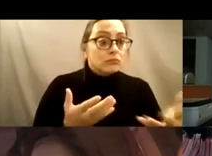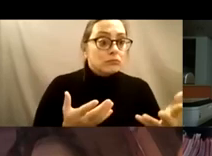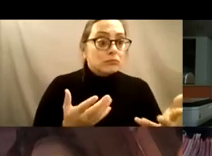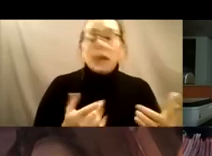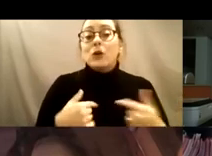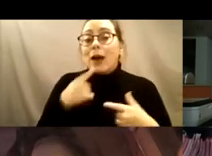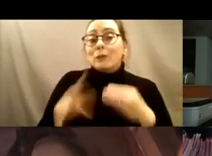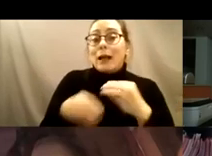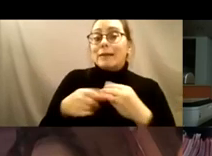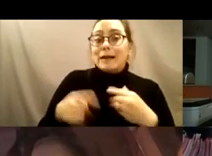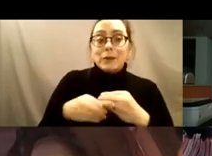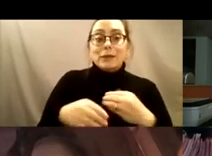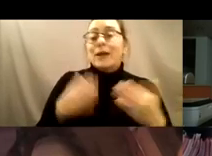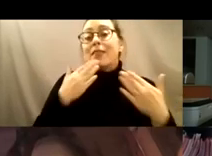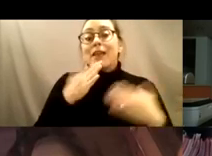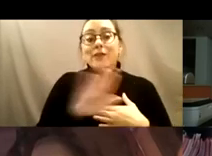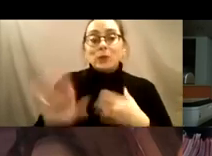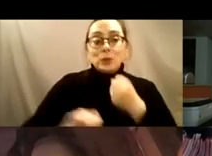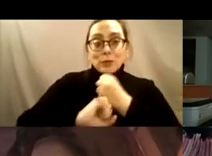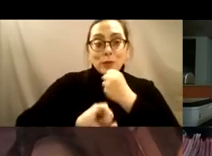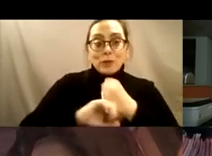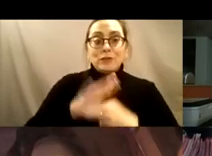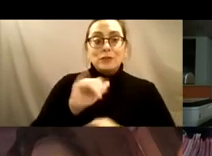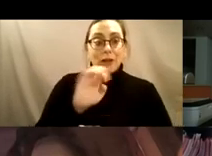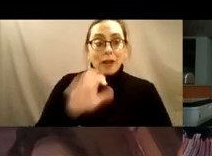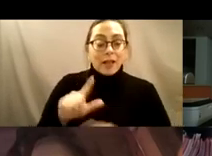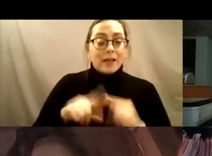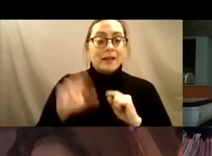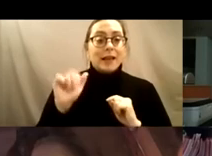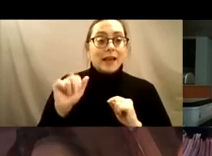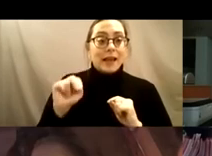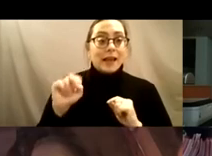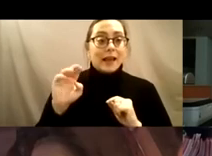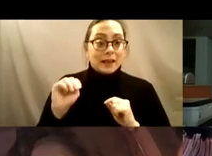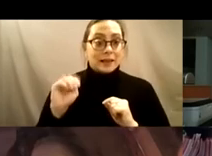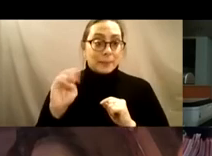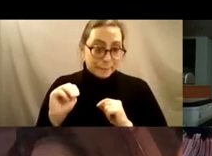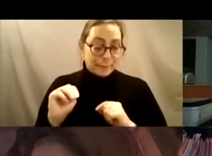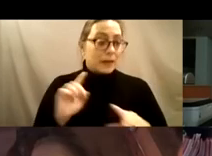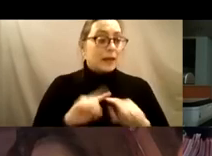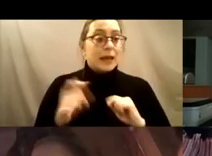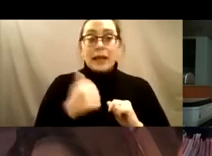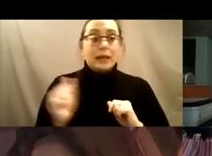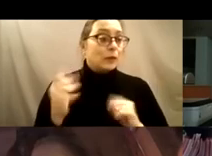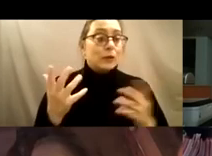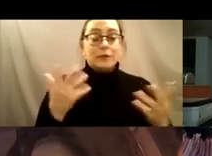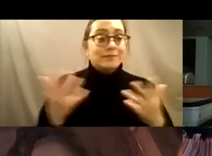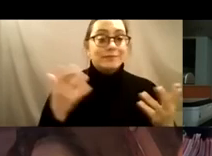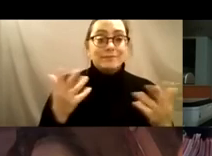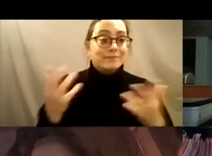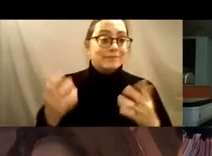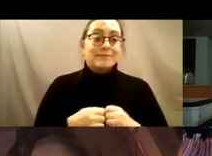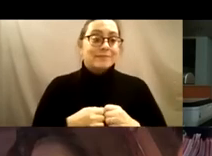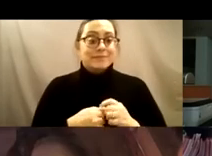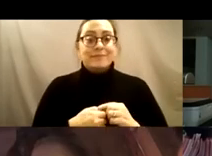Sorry. gonna say thank you for your support, Janelle and the A&M, and just like generally anyone who's ever come to a show or Really good.